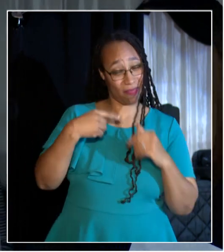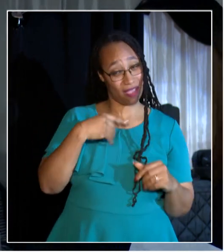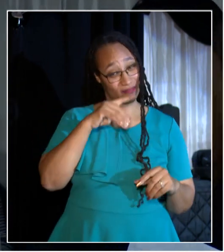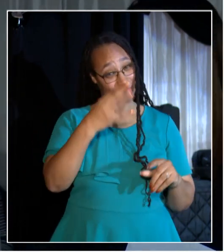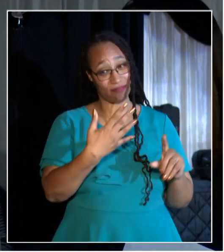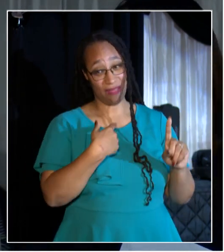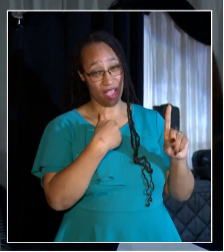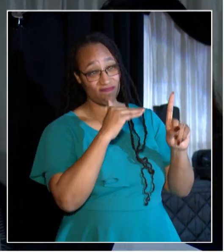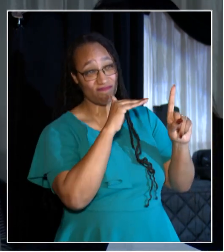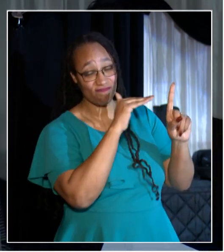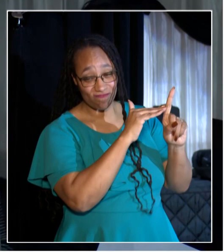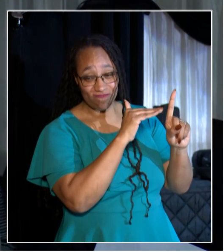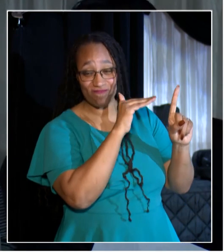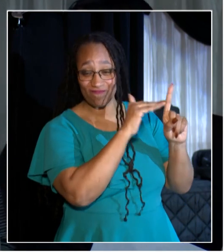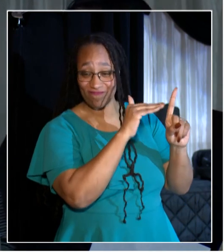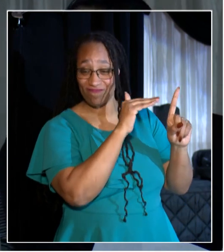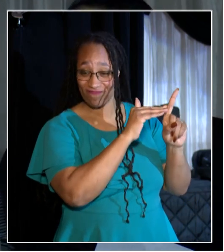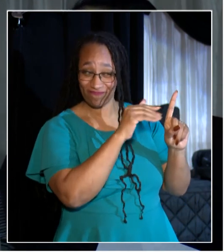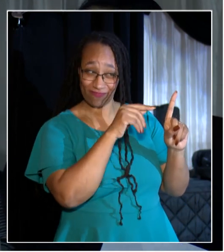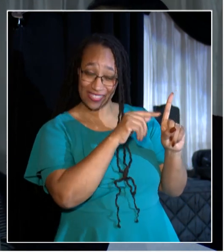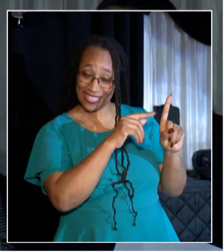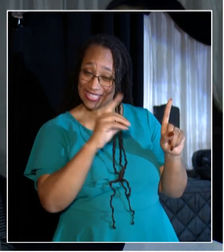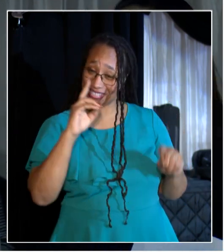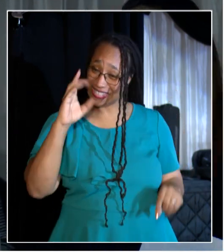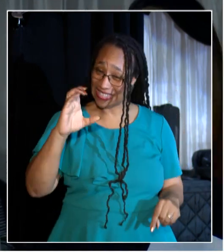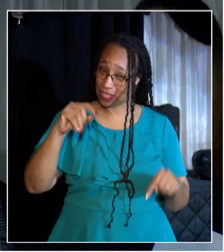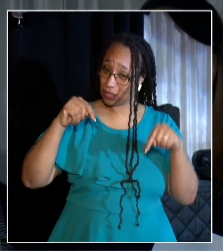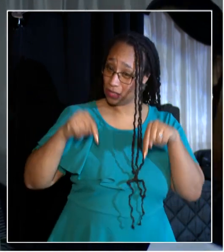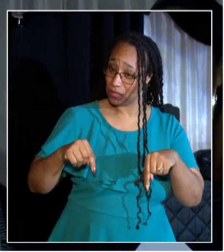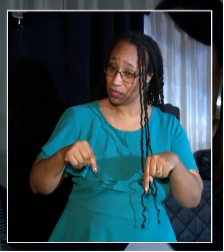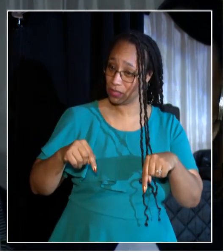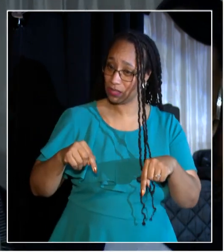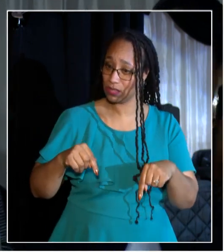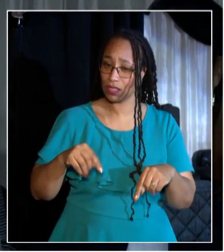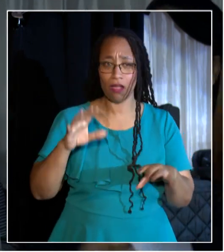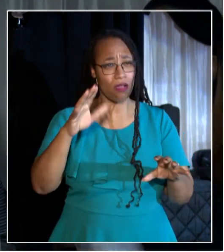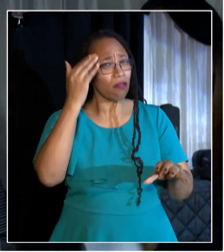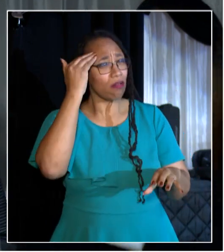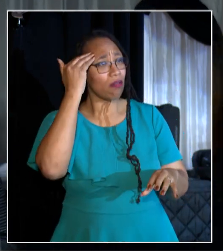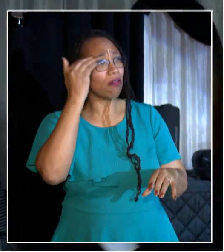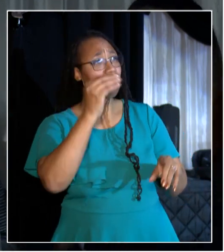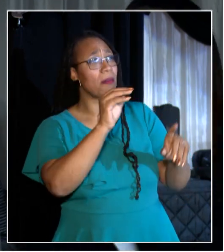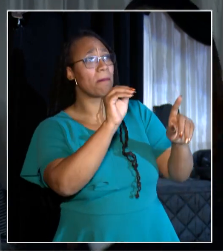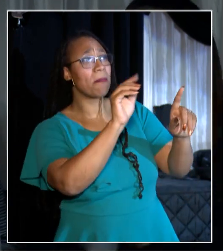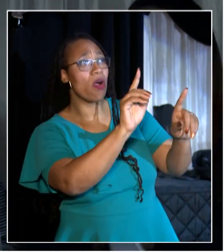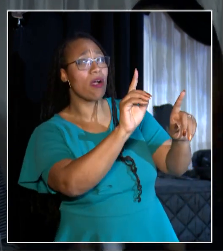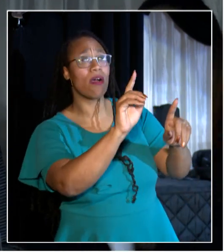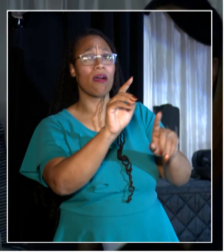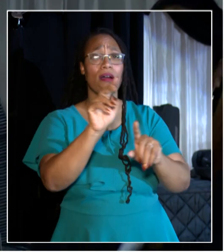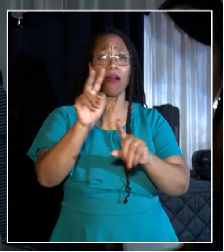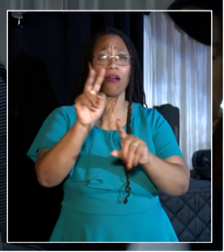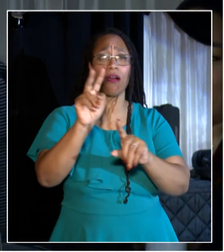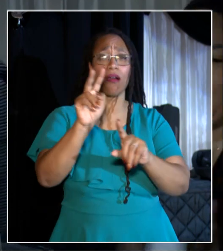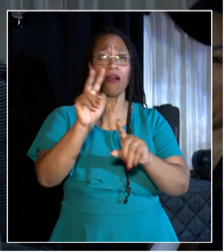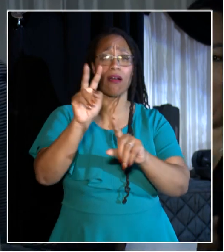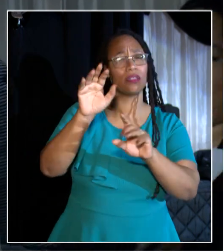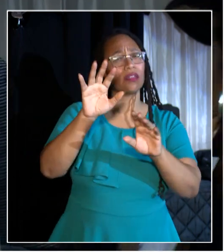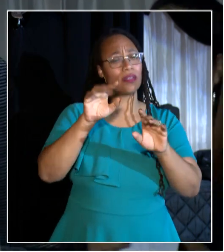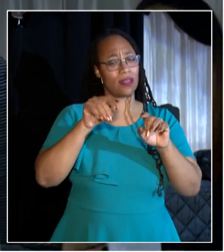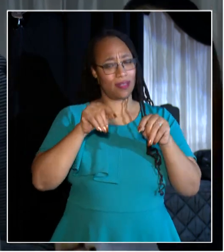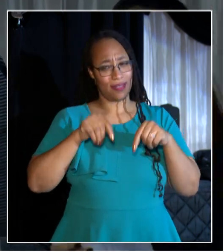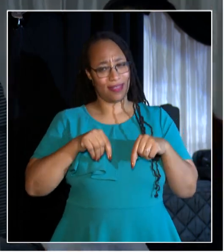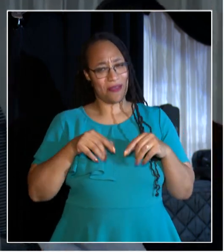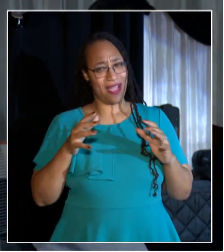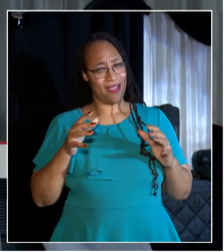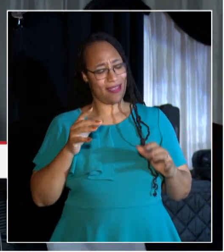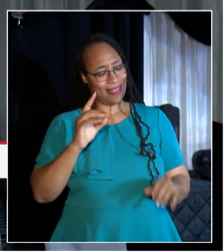we love our neighbors, there is only one Washington, D.C. And this greater